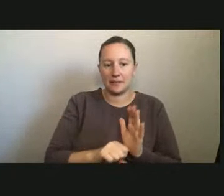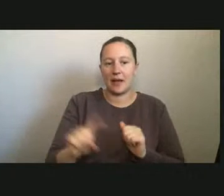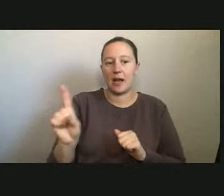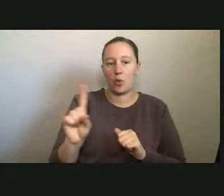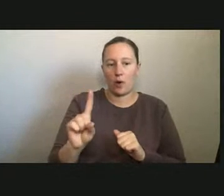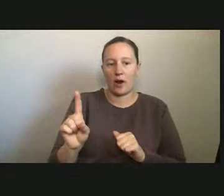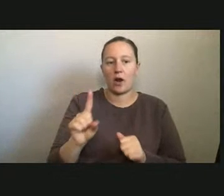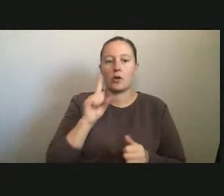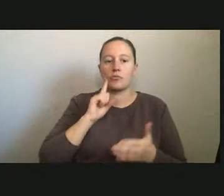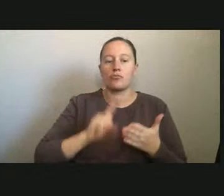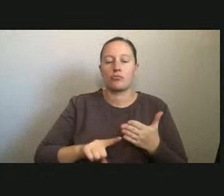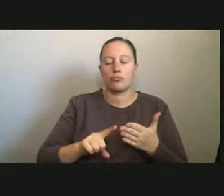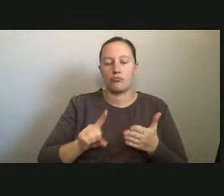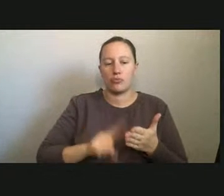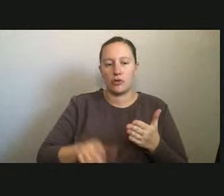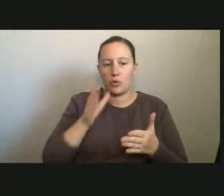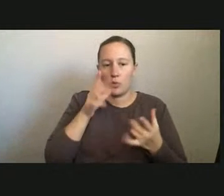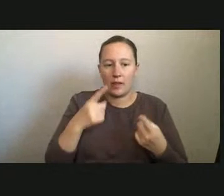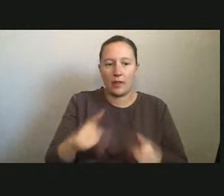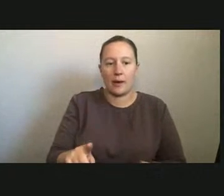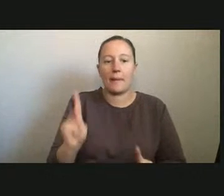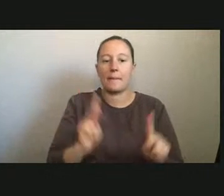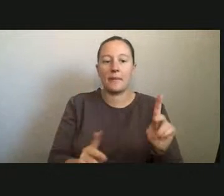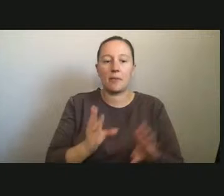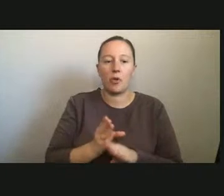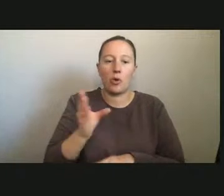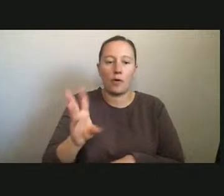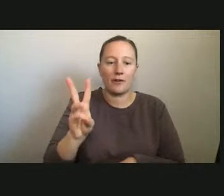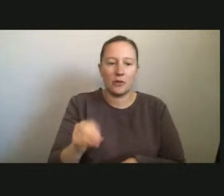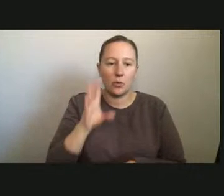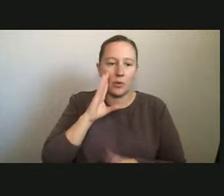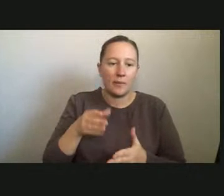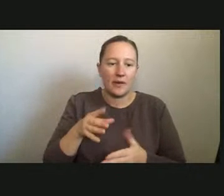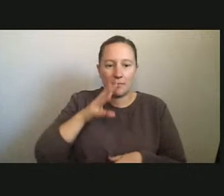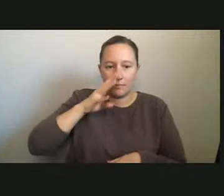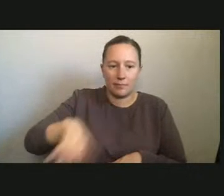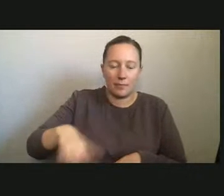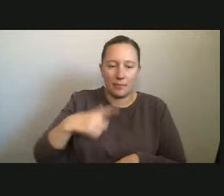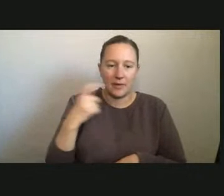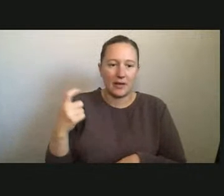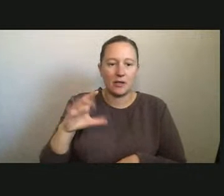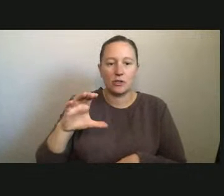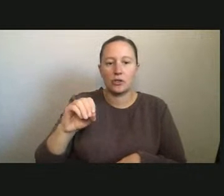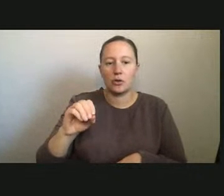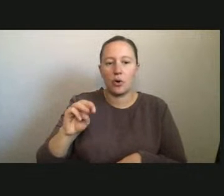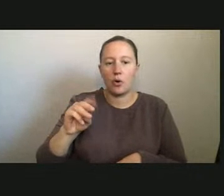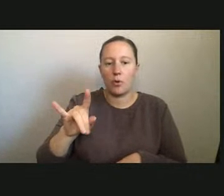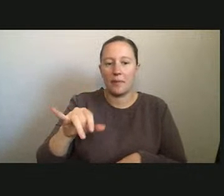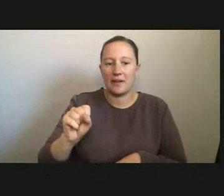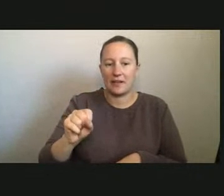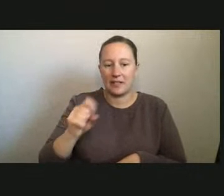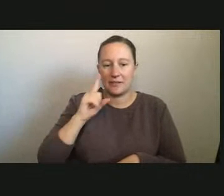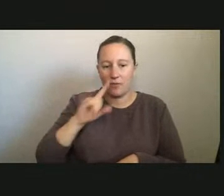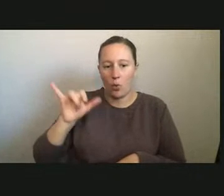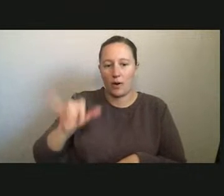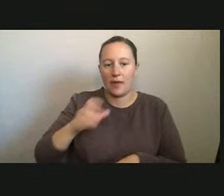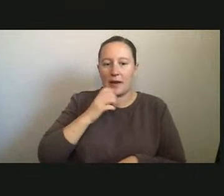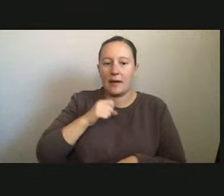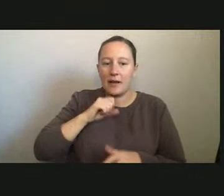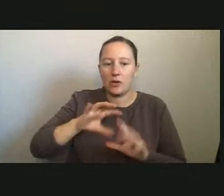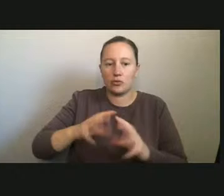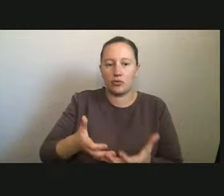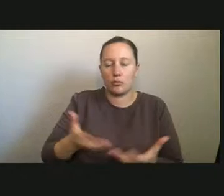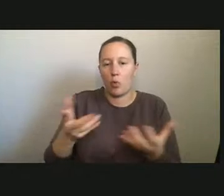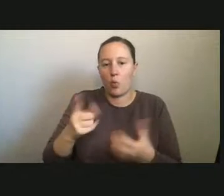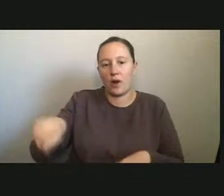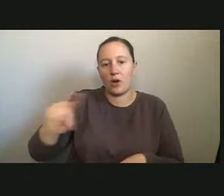conducted. Individuals over 60 will be excluded because of the likelihood of comorbidities in this group. What do you think about